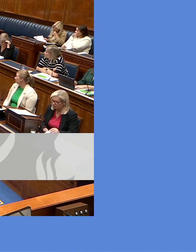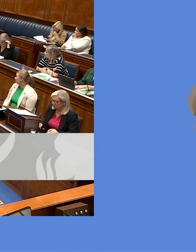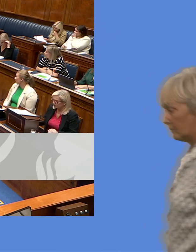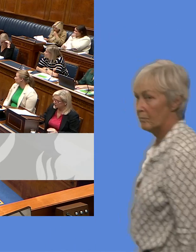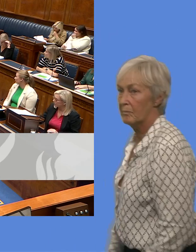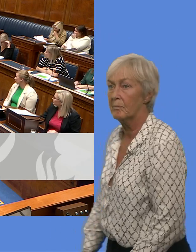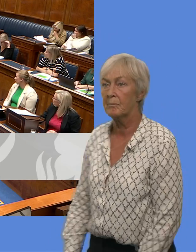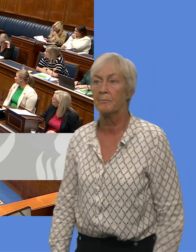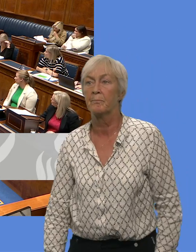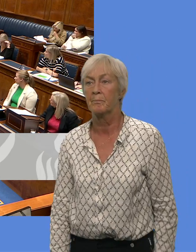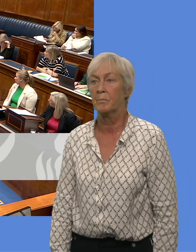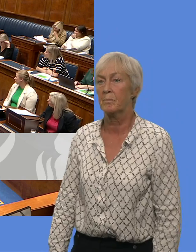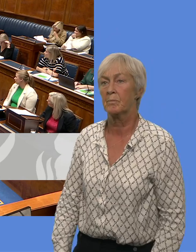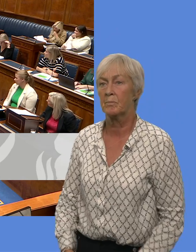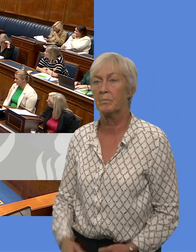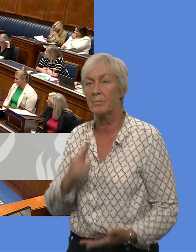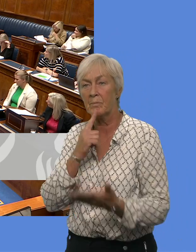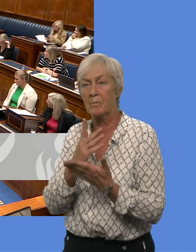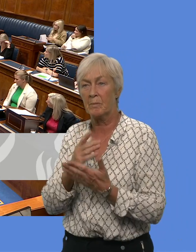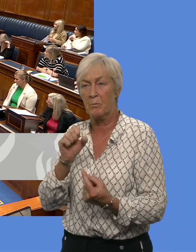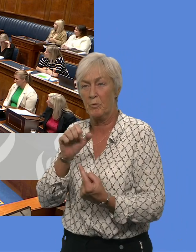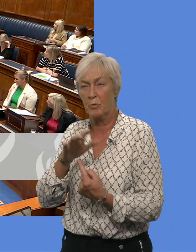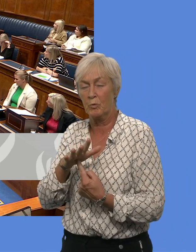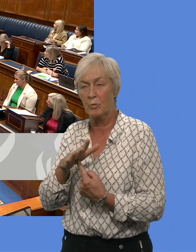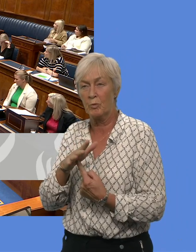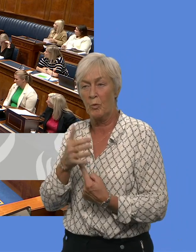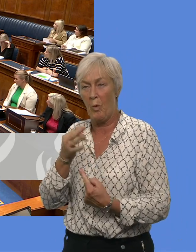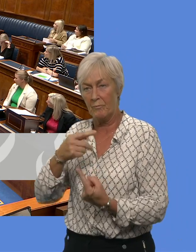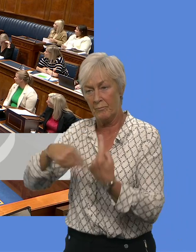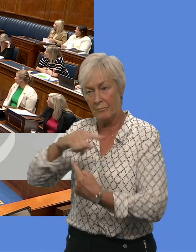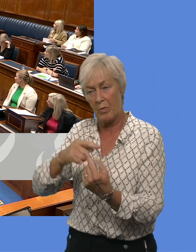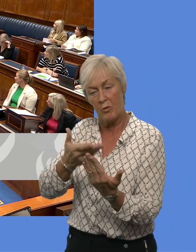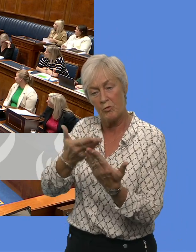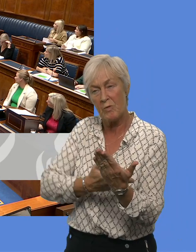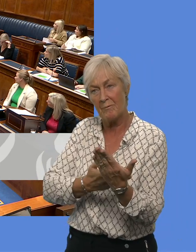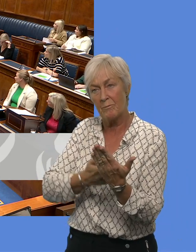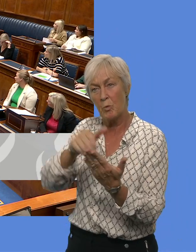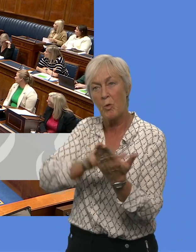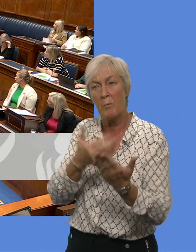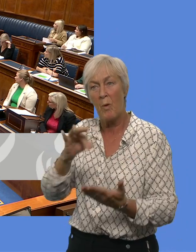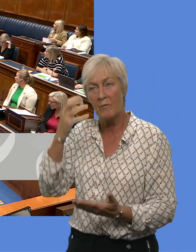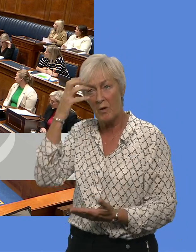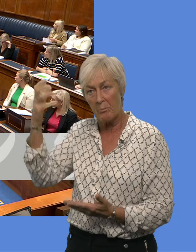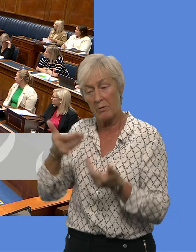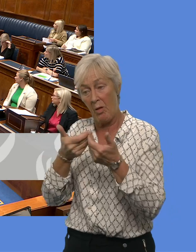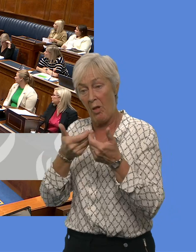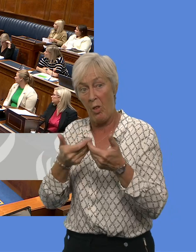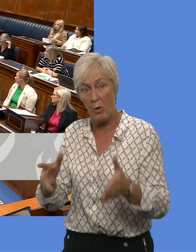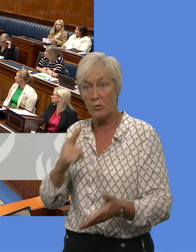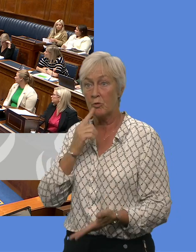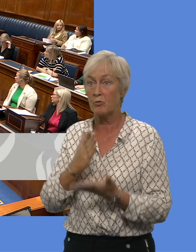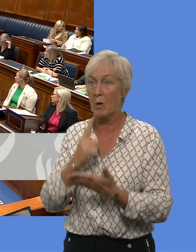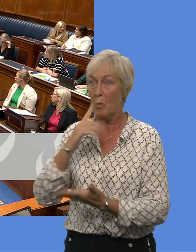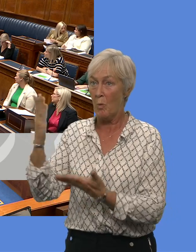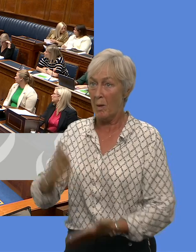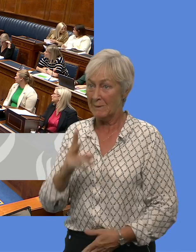Speaker, it's crucial for the integrity of the draft programme for government, which was launched today, which I welcome, which is great to